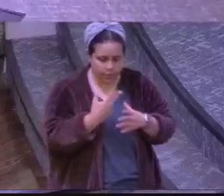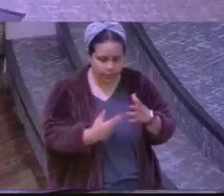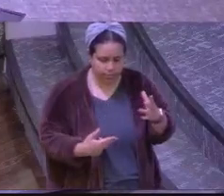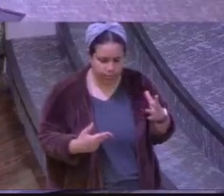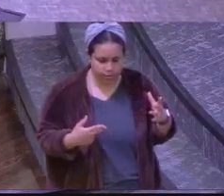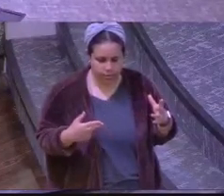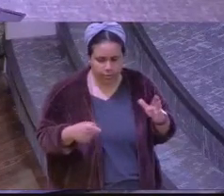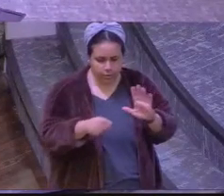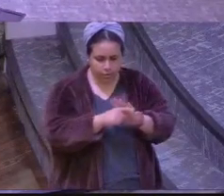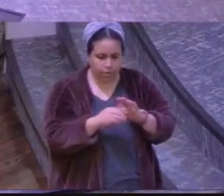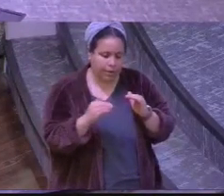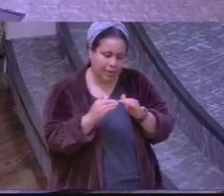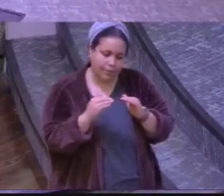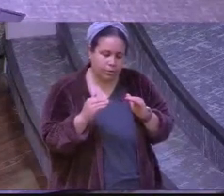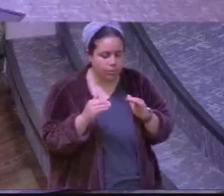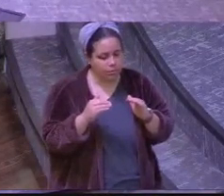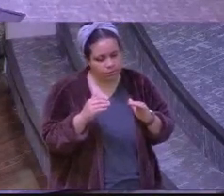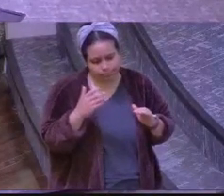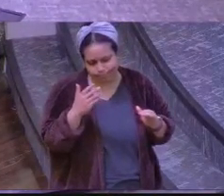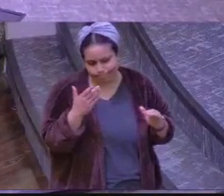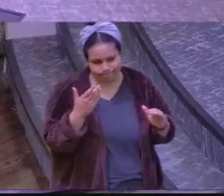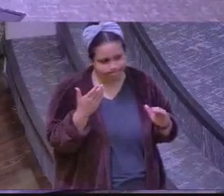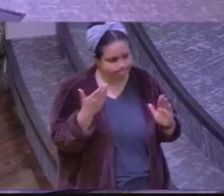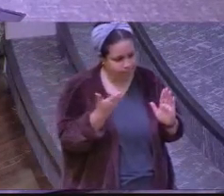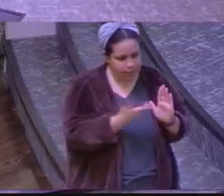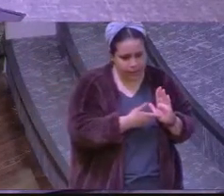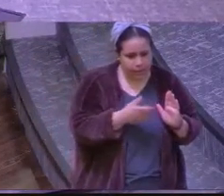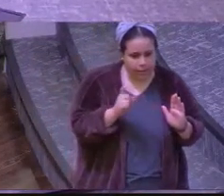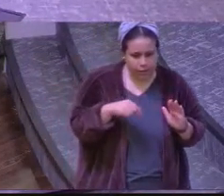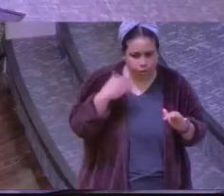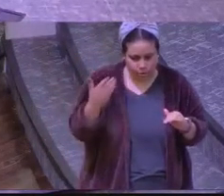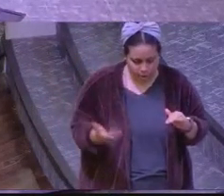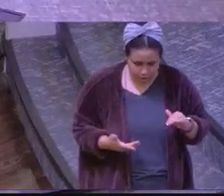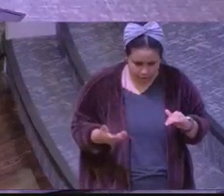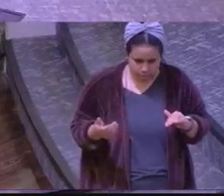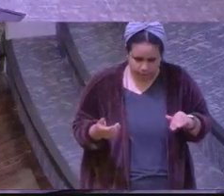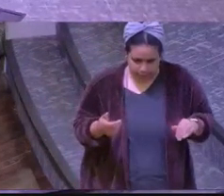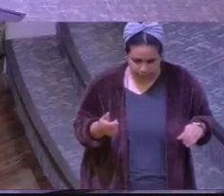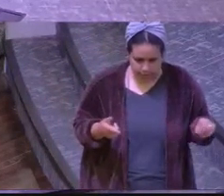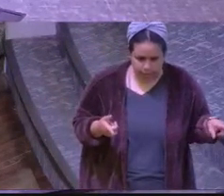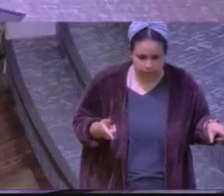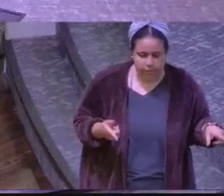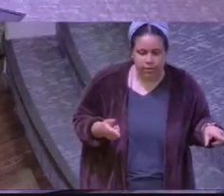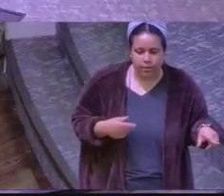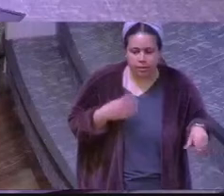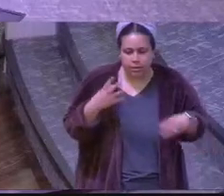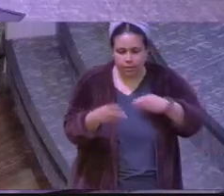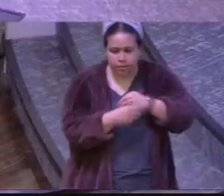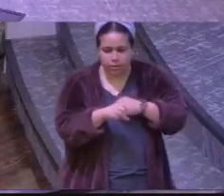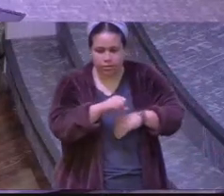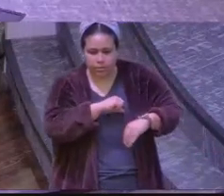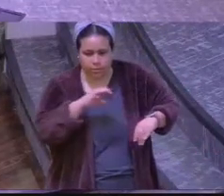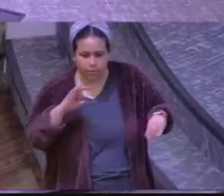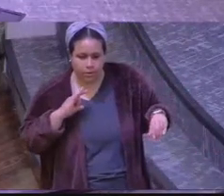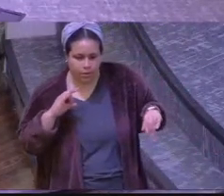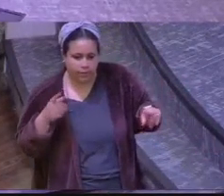grade levels to be there, we need to hire additional staff to service the middle school's students as